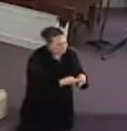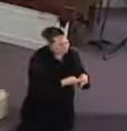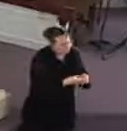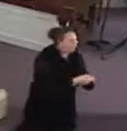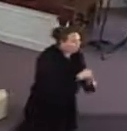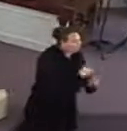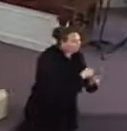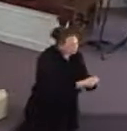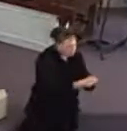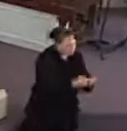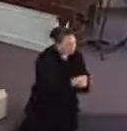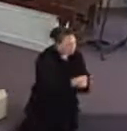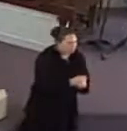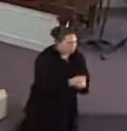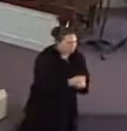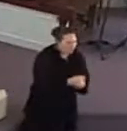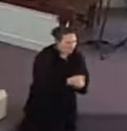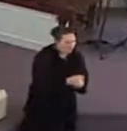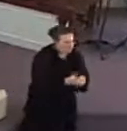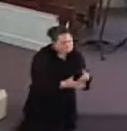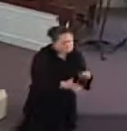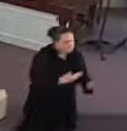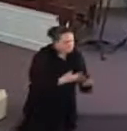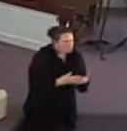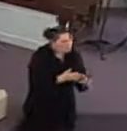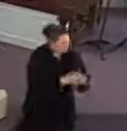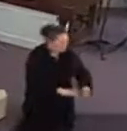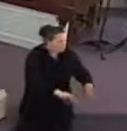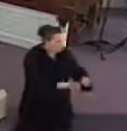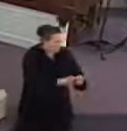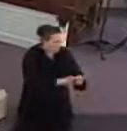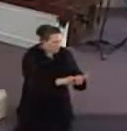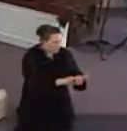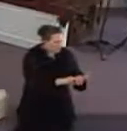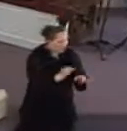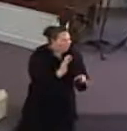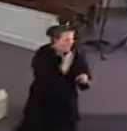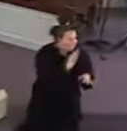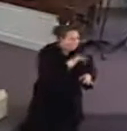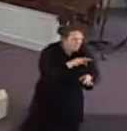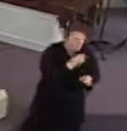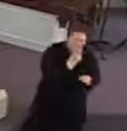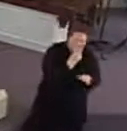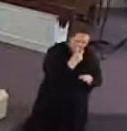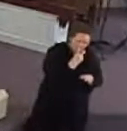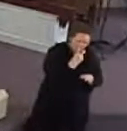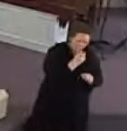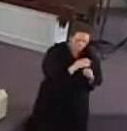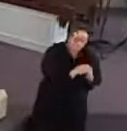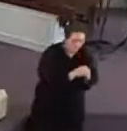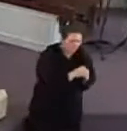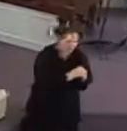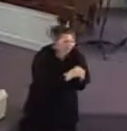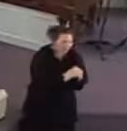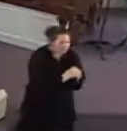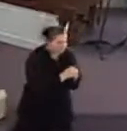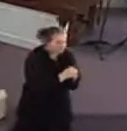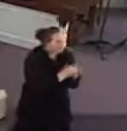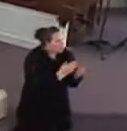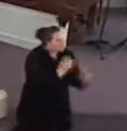the doubt and never got it. Come on, maybe it's somebody that's posted something on Facebook and had a